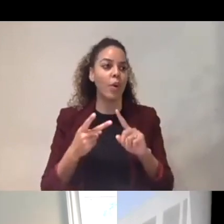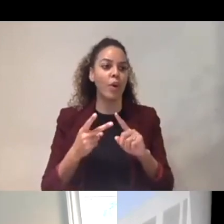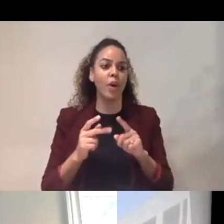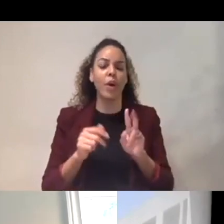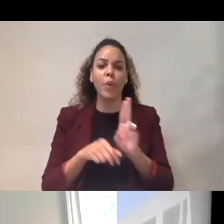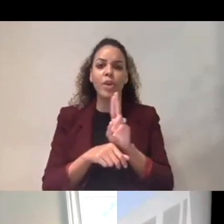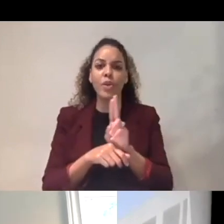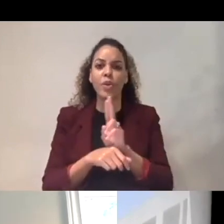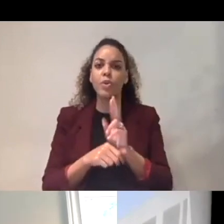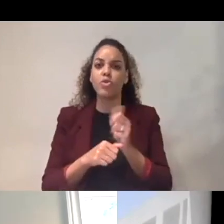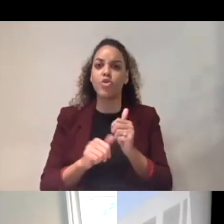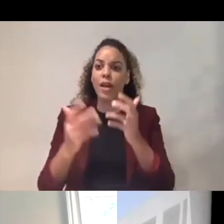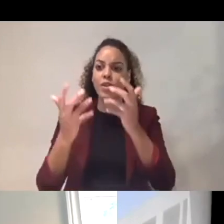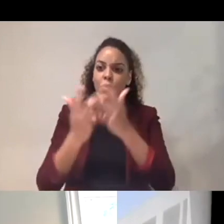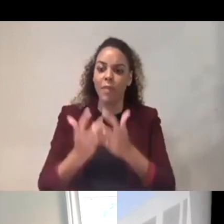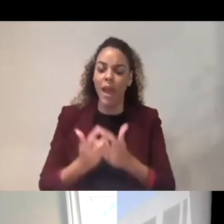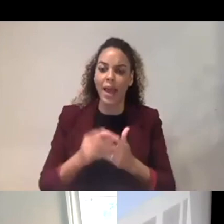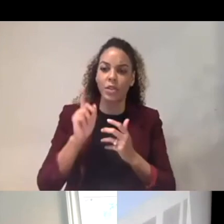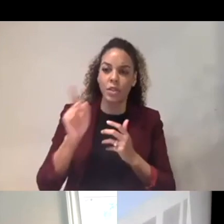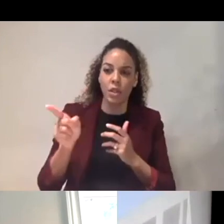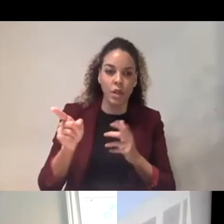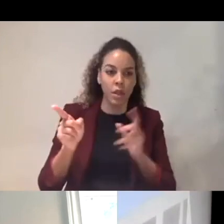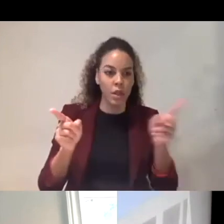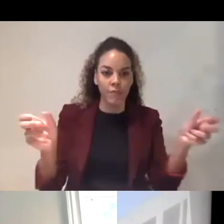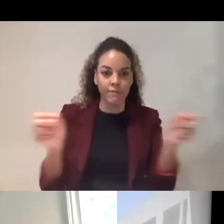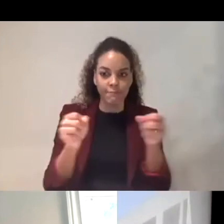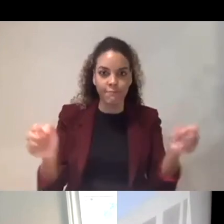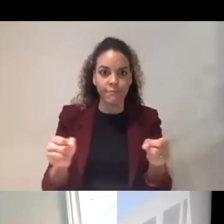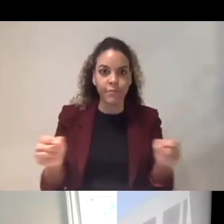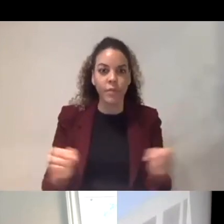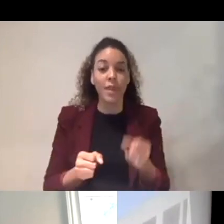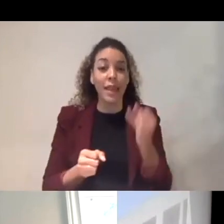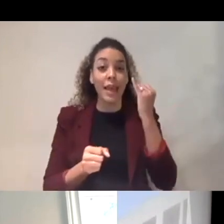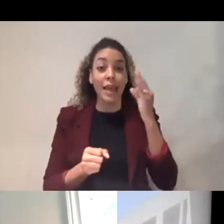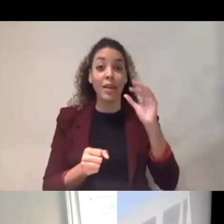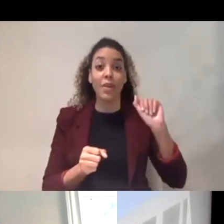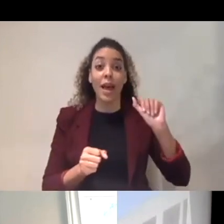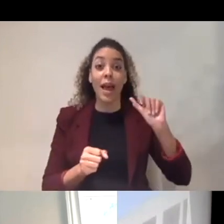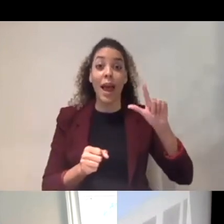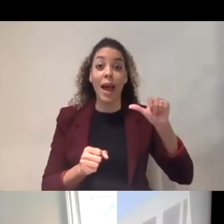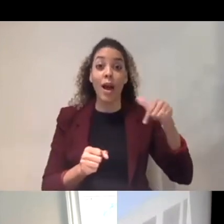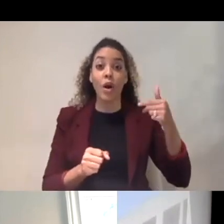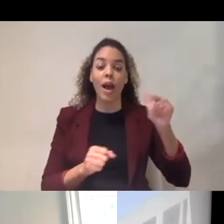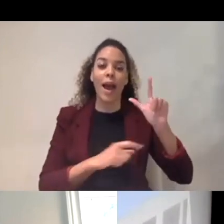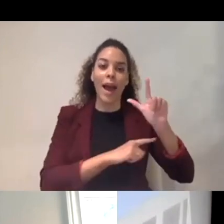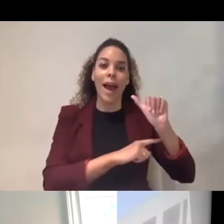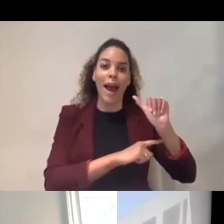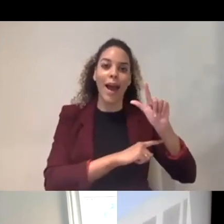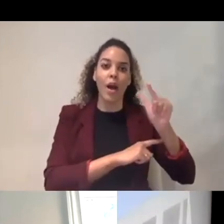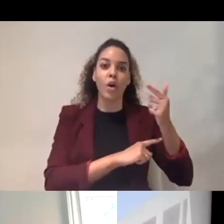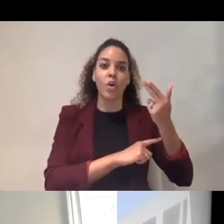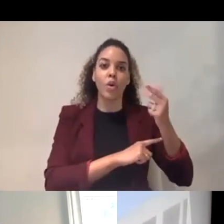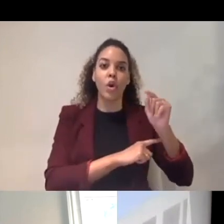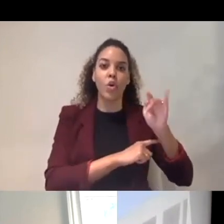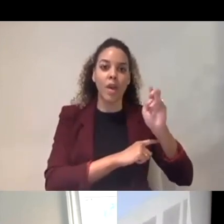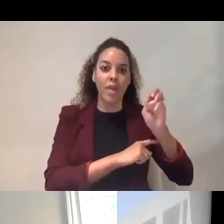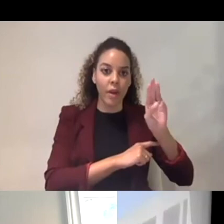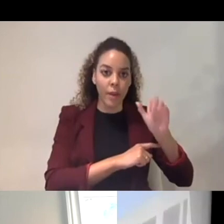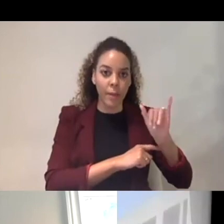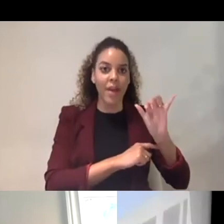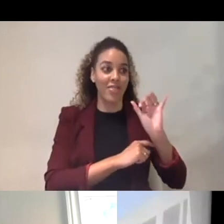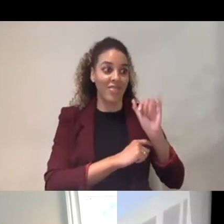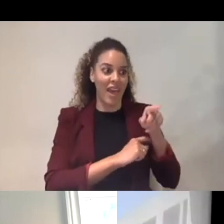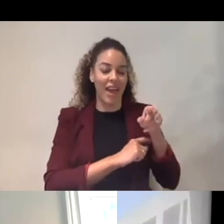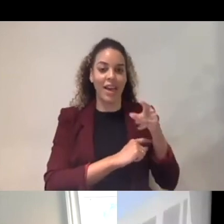well, the algorithms that we're building to do that, if they are inherently discriminatory based on the biases that are inherent to the person that created